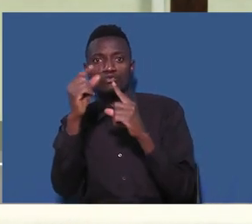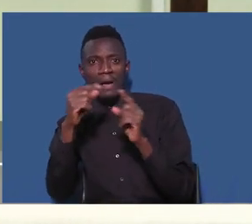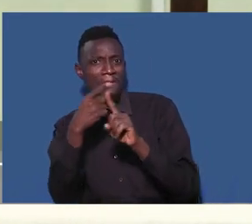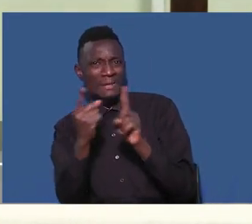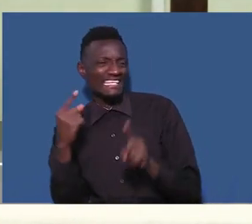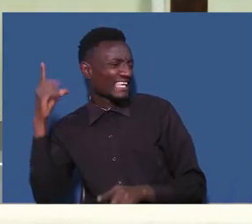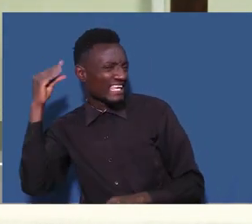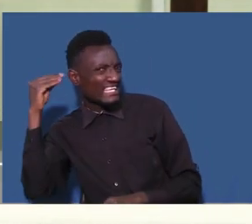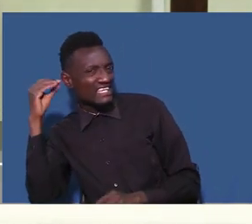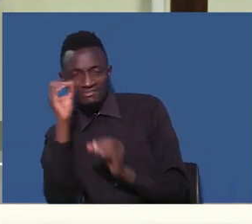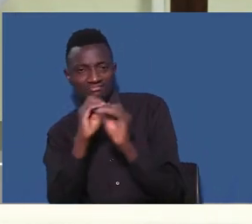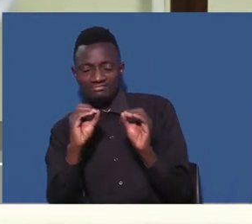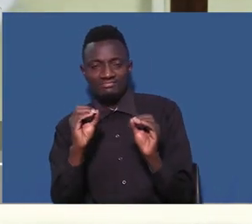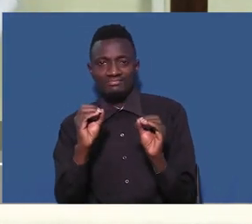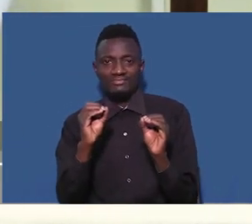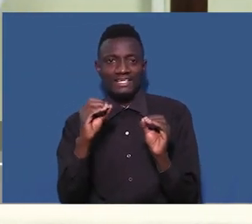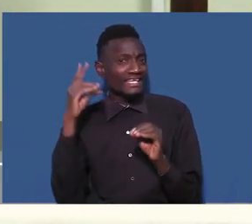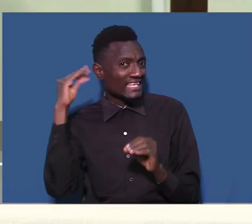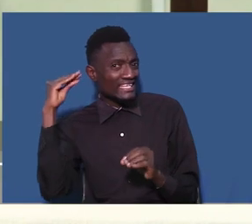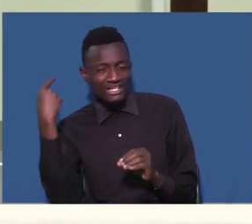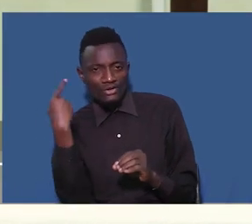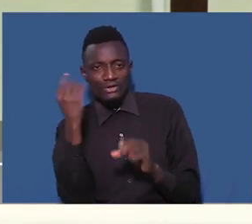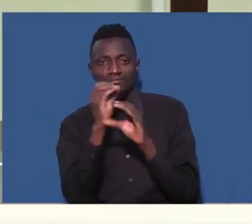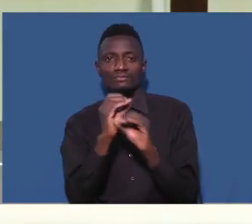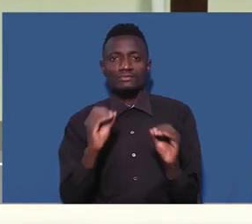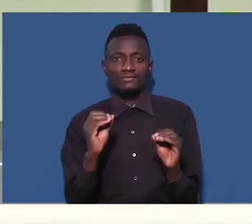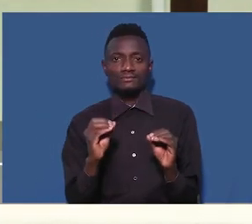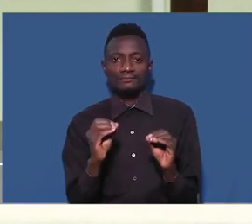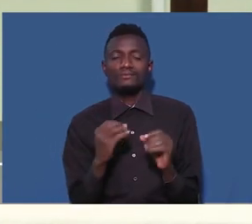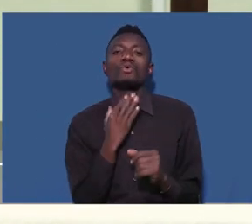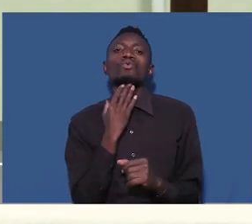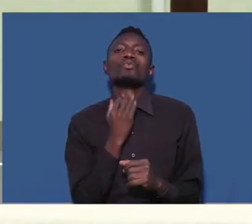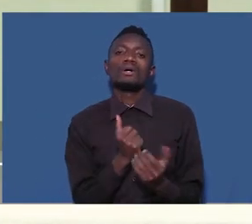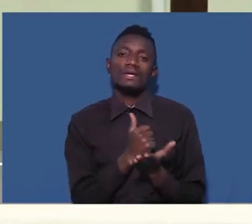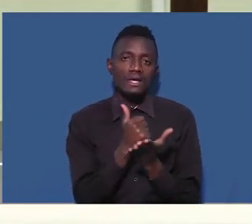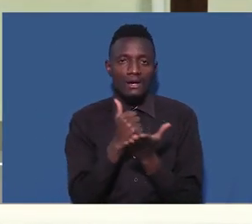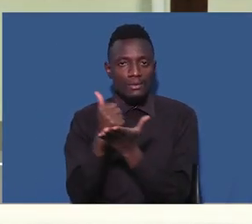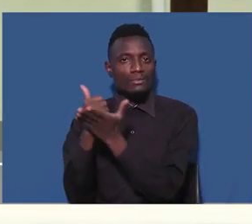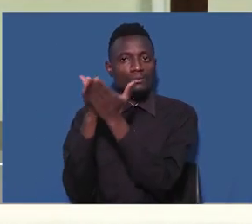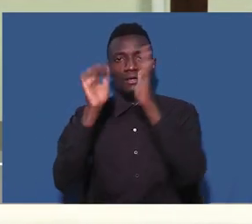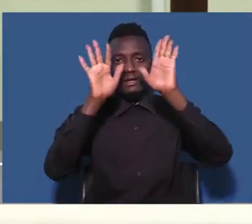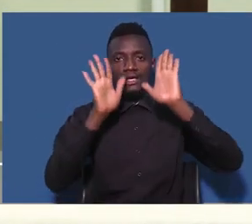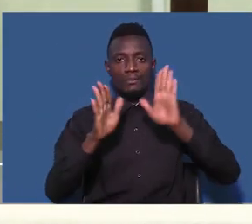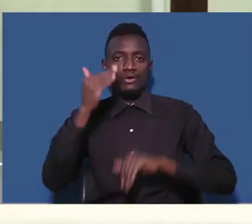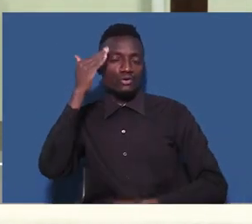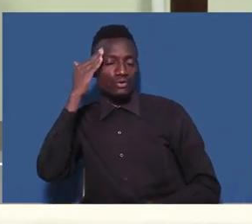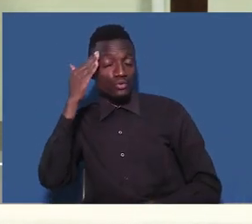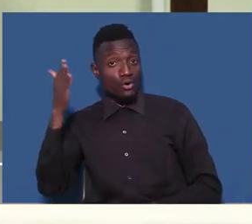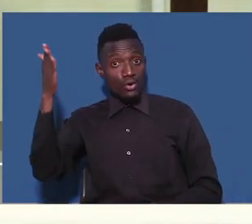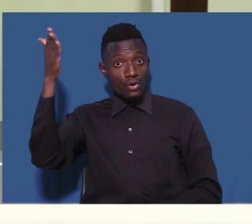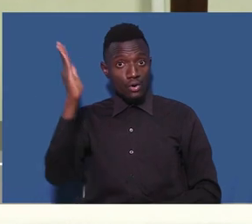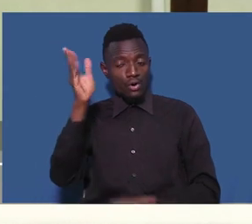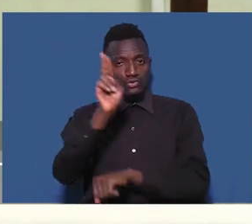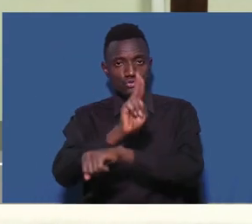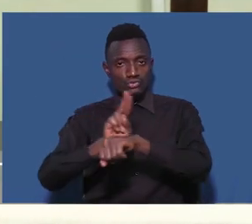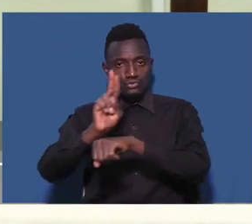want you to walk with me, because it is important for you to know that God uses the lion to